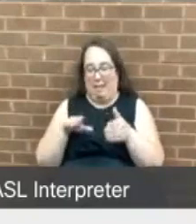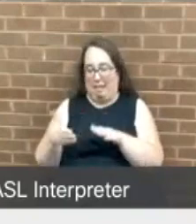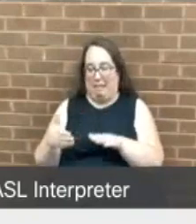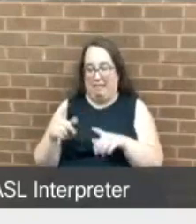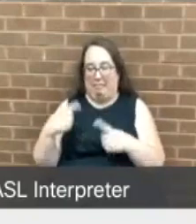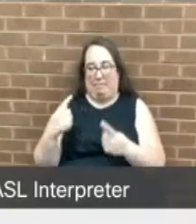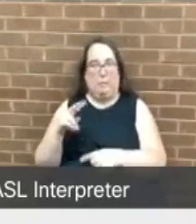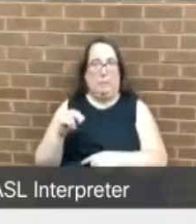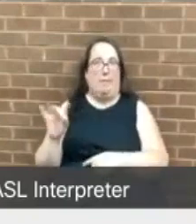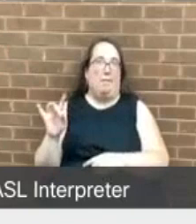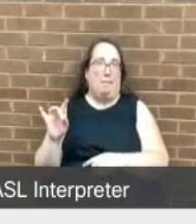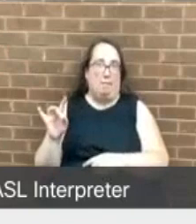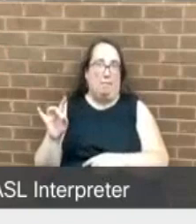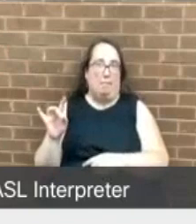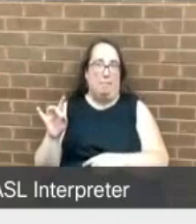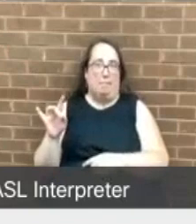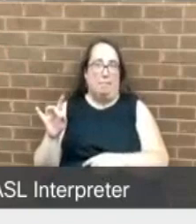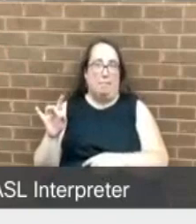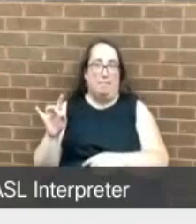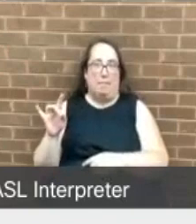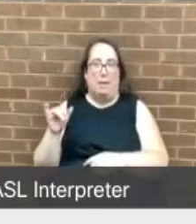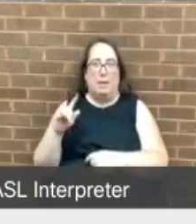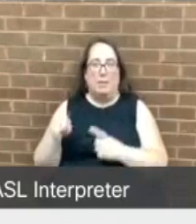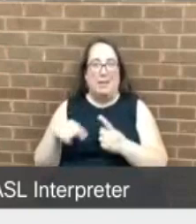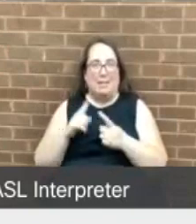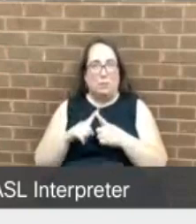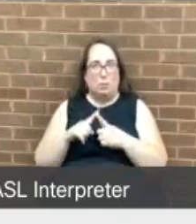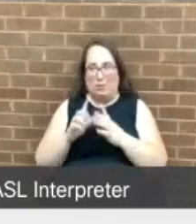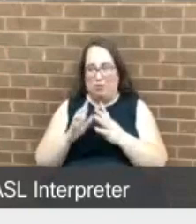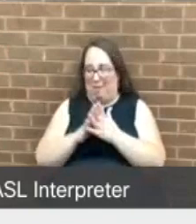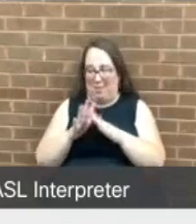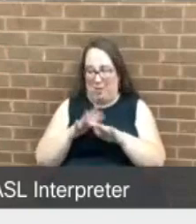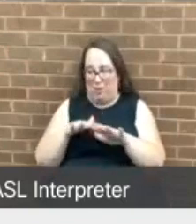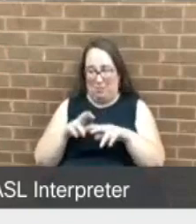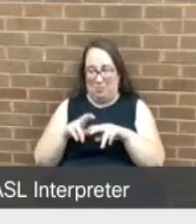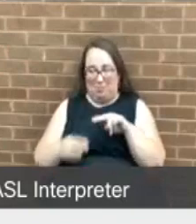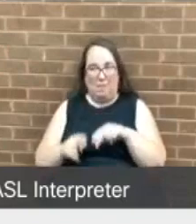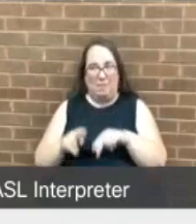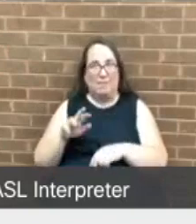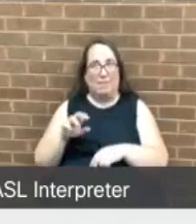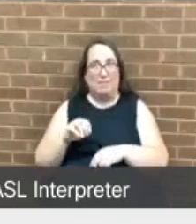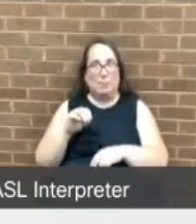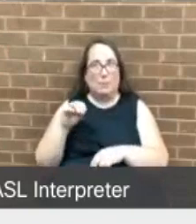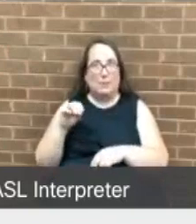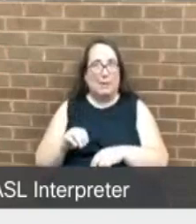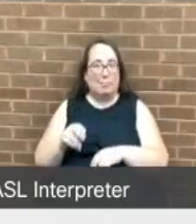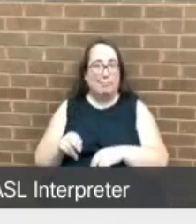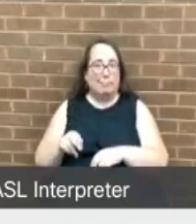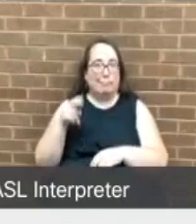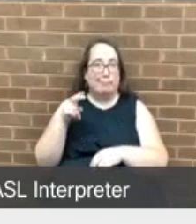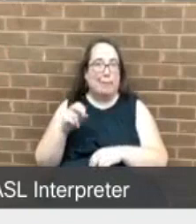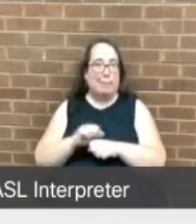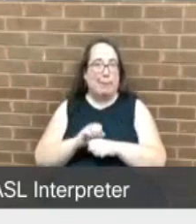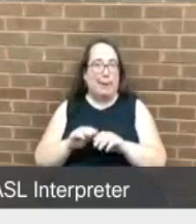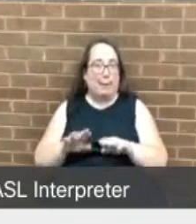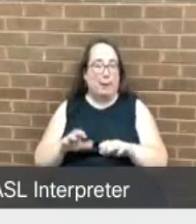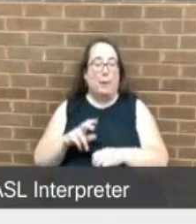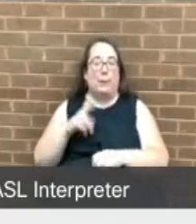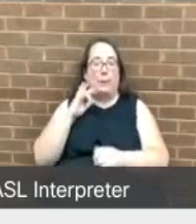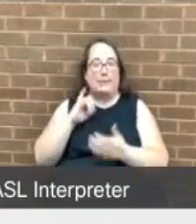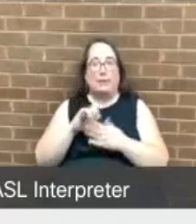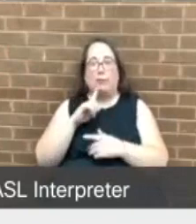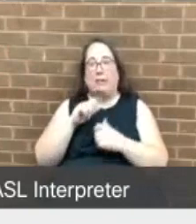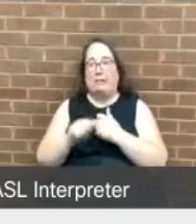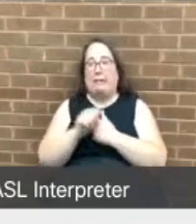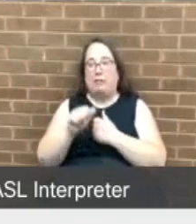2008. And, that's when traffic volume was down as much as 50% at the height of the pandemic. We continue to see that really